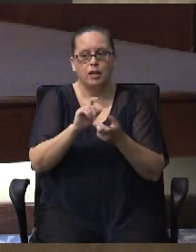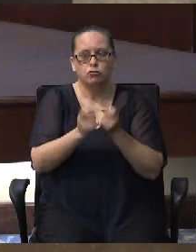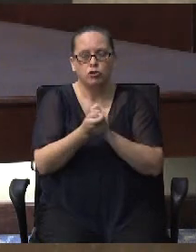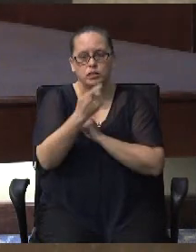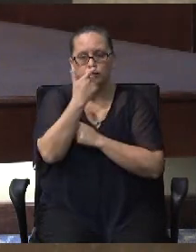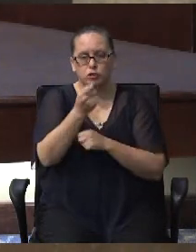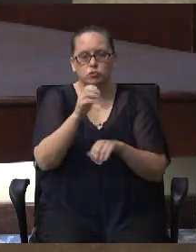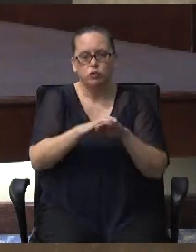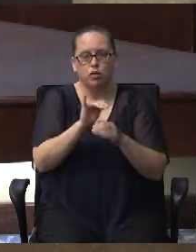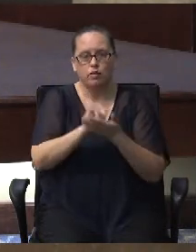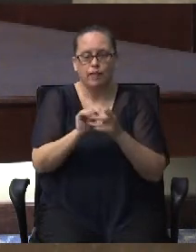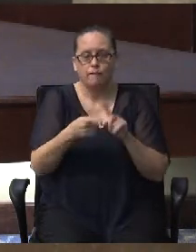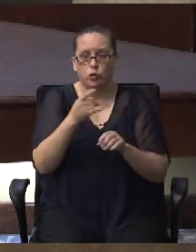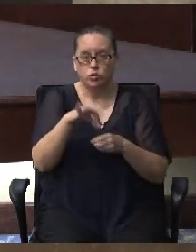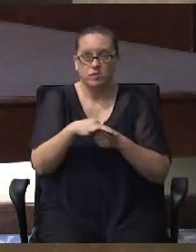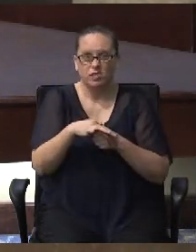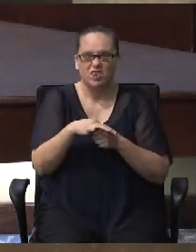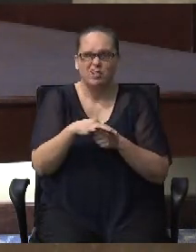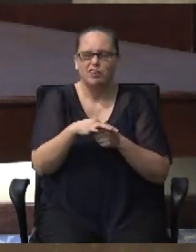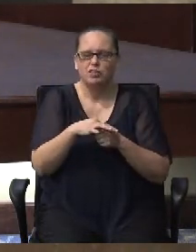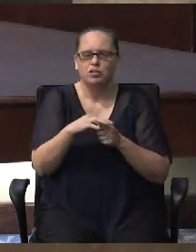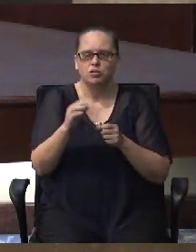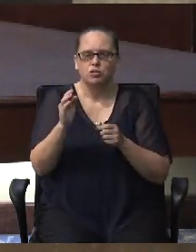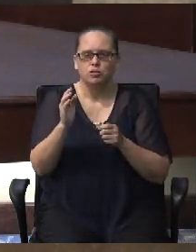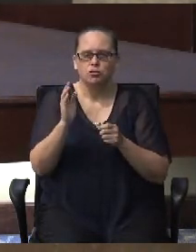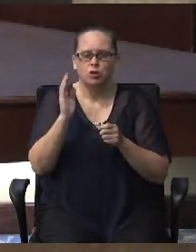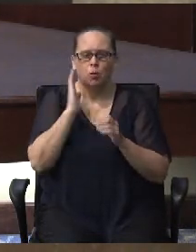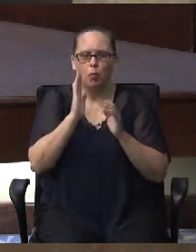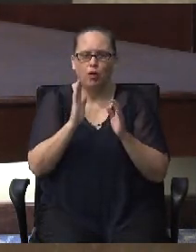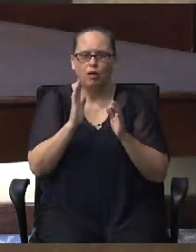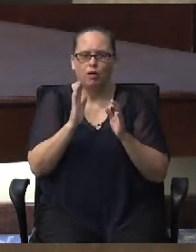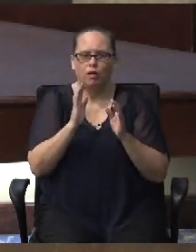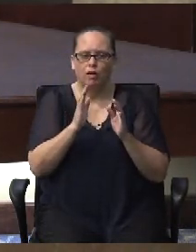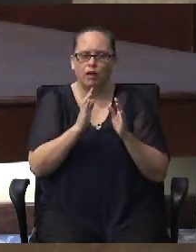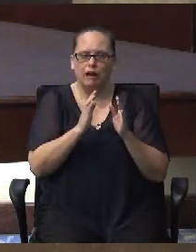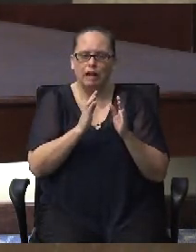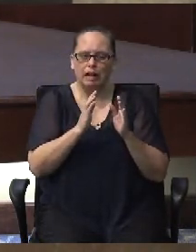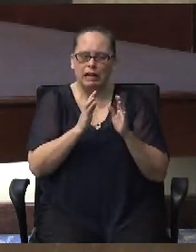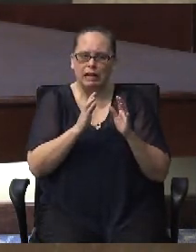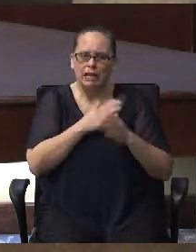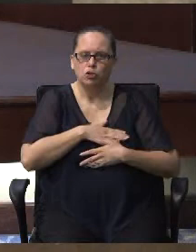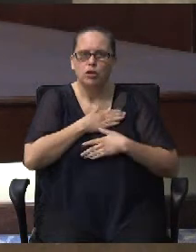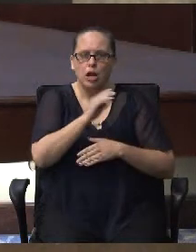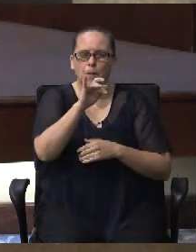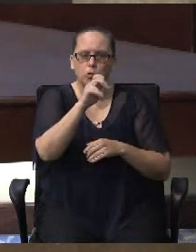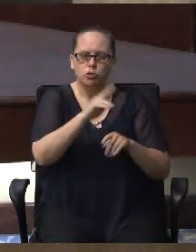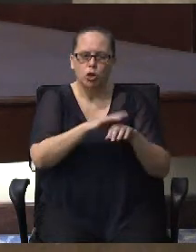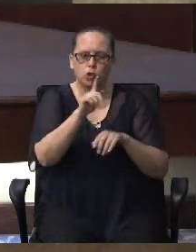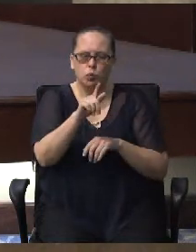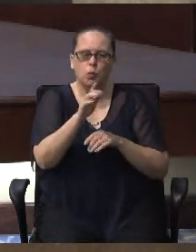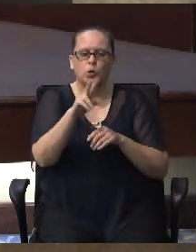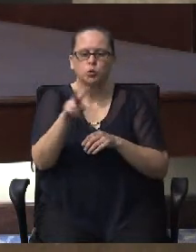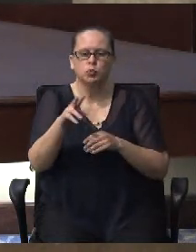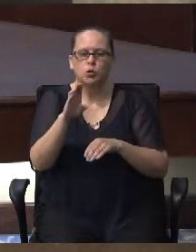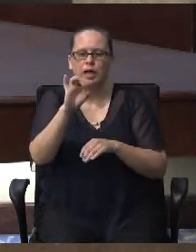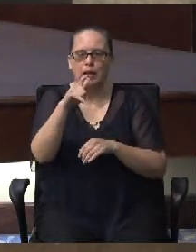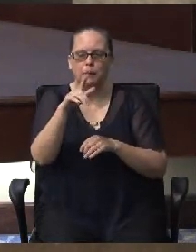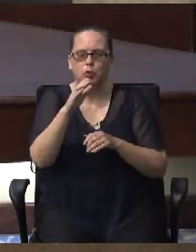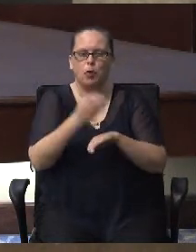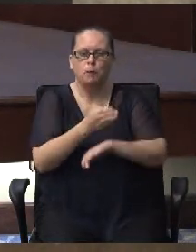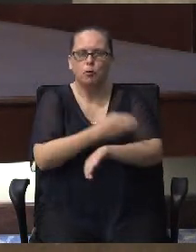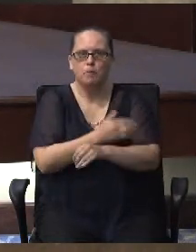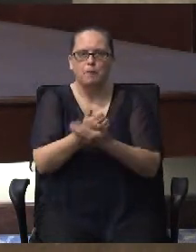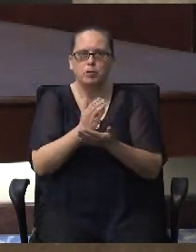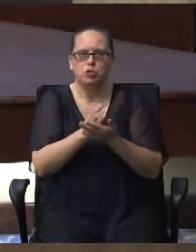interest on this first vote. So I'll entertain a motion on the portion of the 2021-2022 budget and capital improvements program to